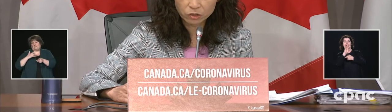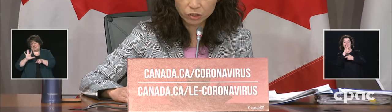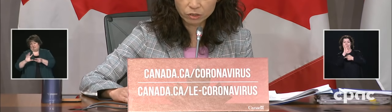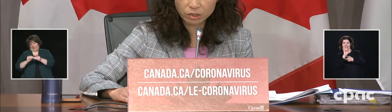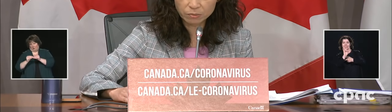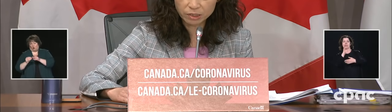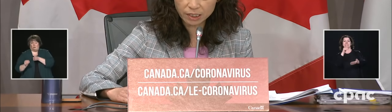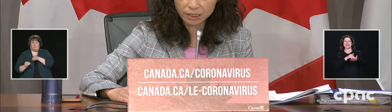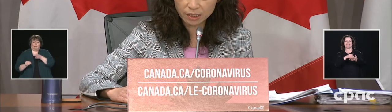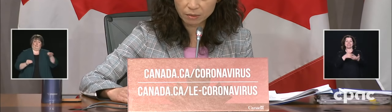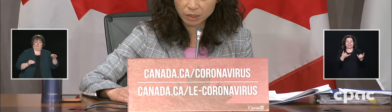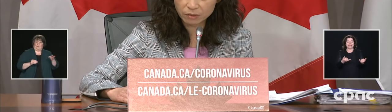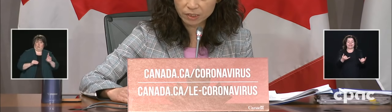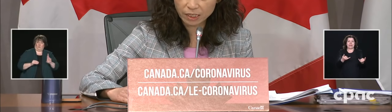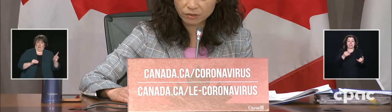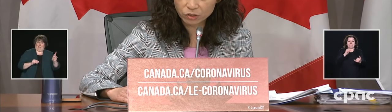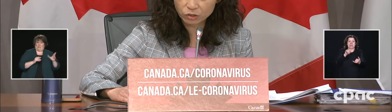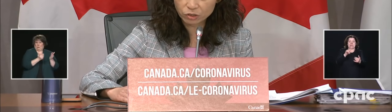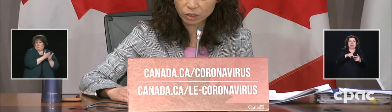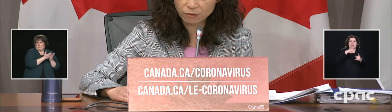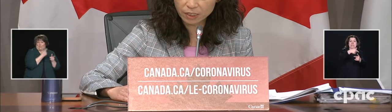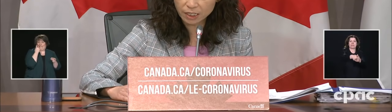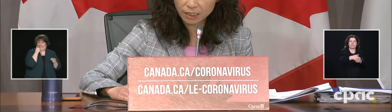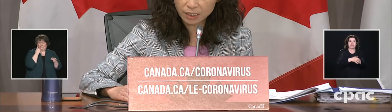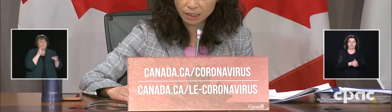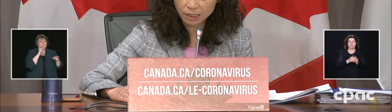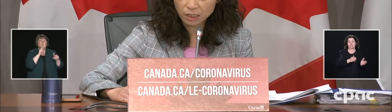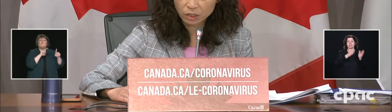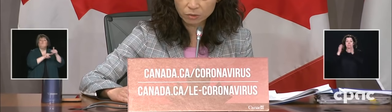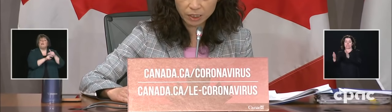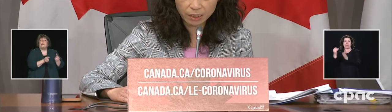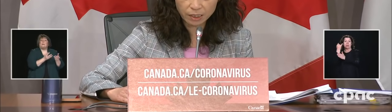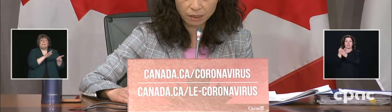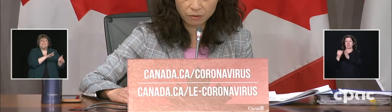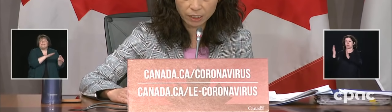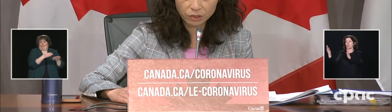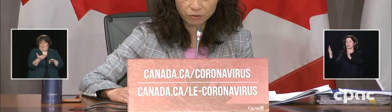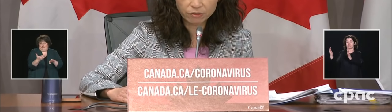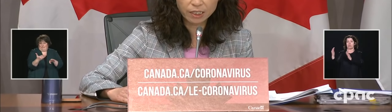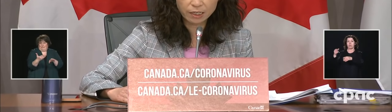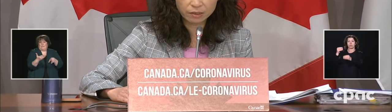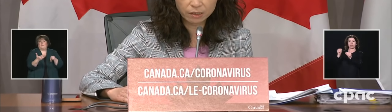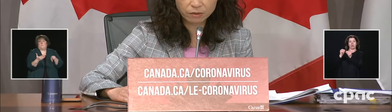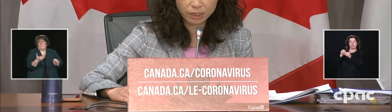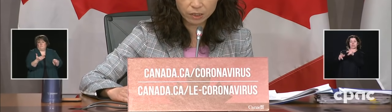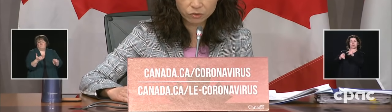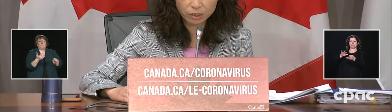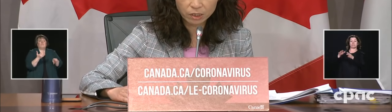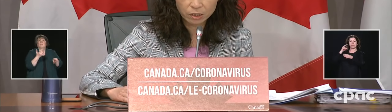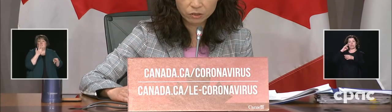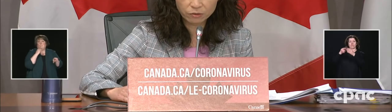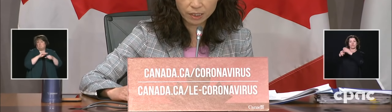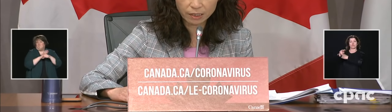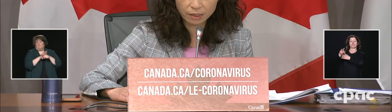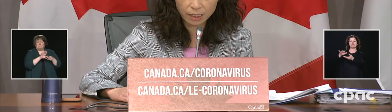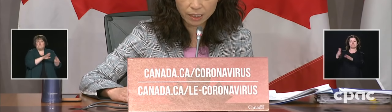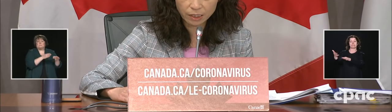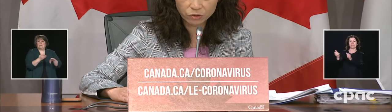new, shows the predicted number of deaths due to COVID-19 could be in the range of 3,300